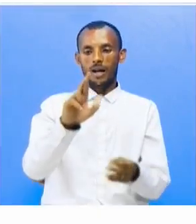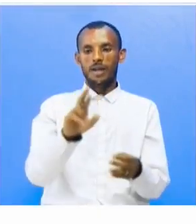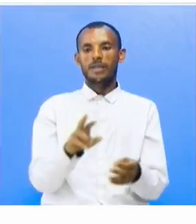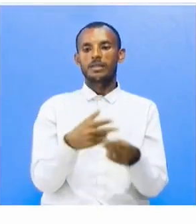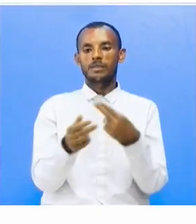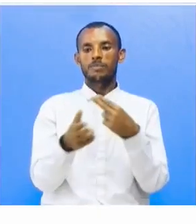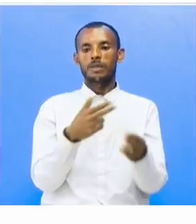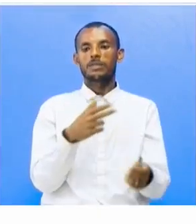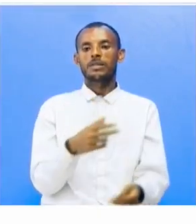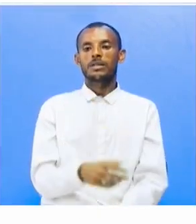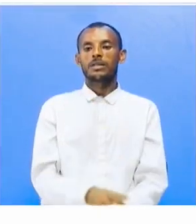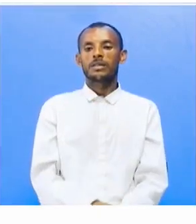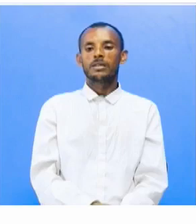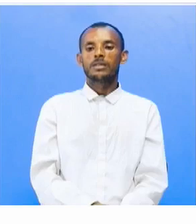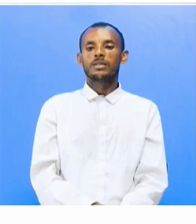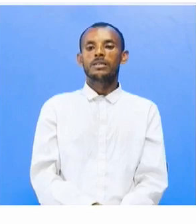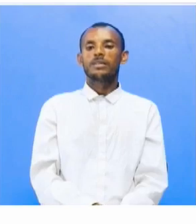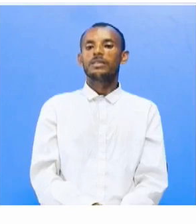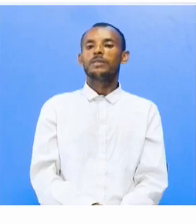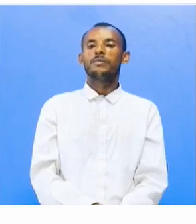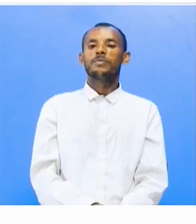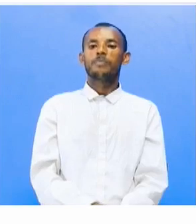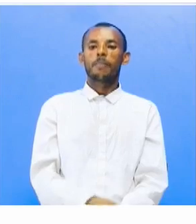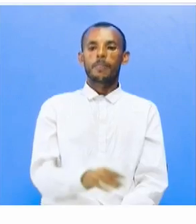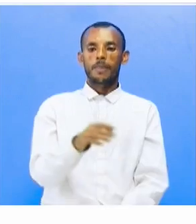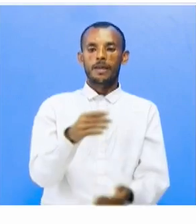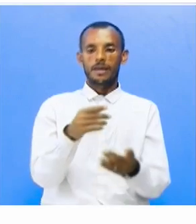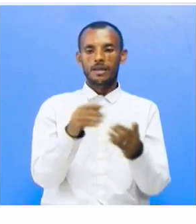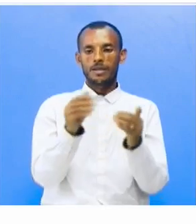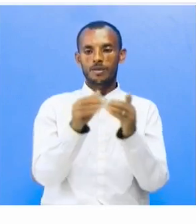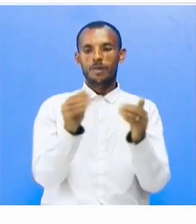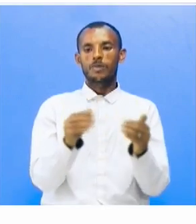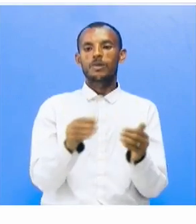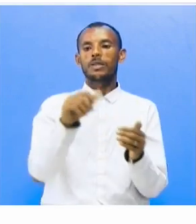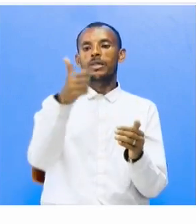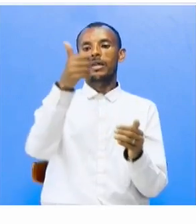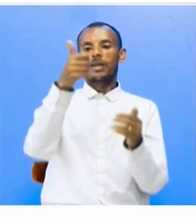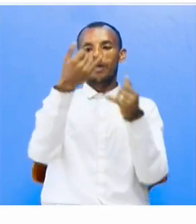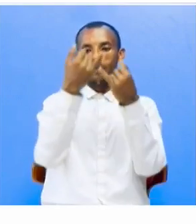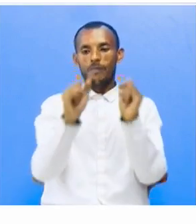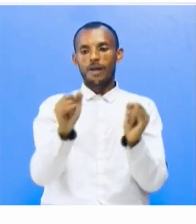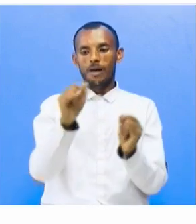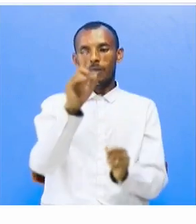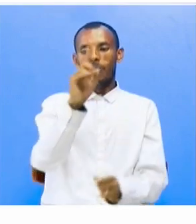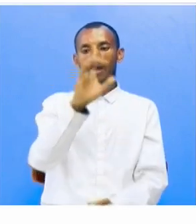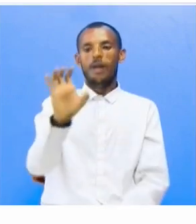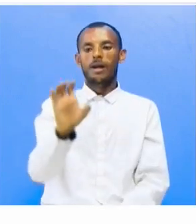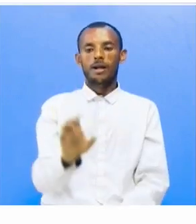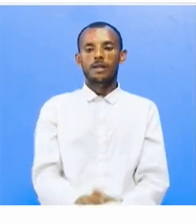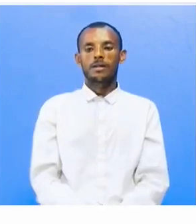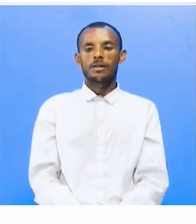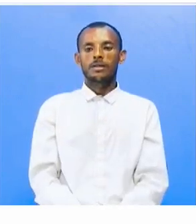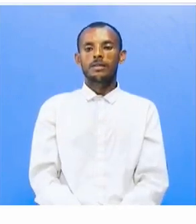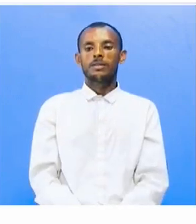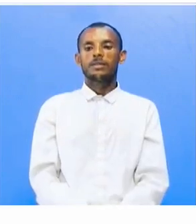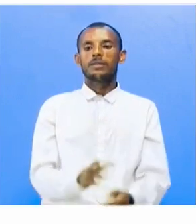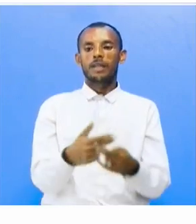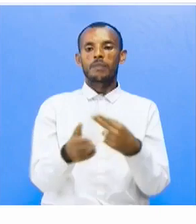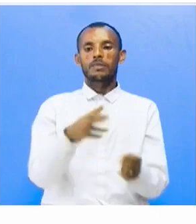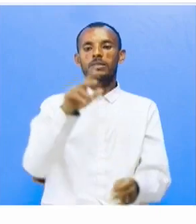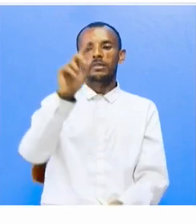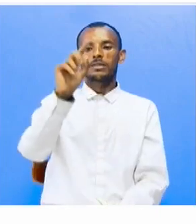times the simple interest is given, it is interest rate 10% times